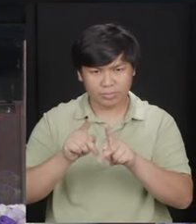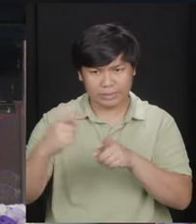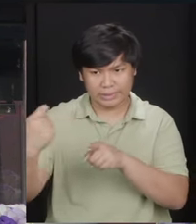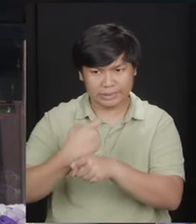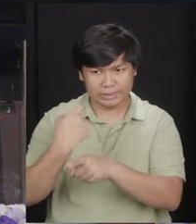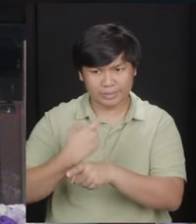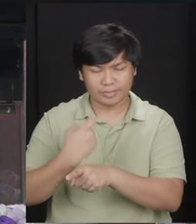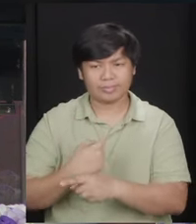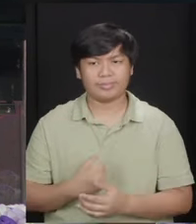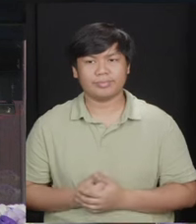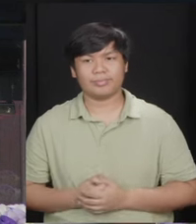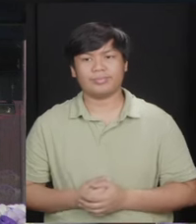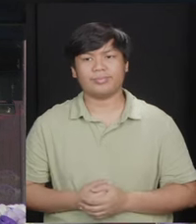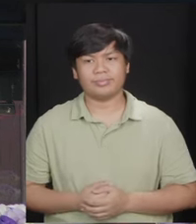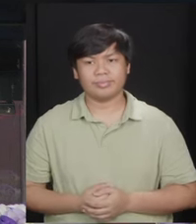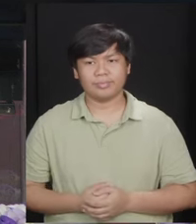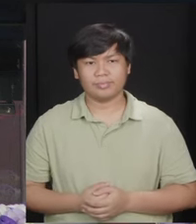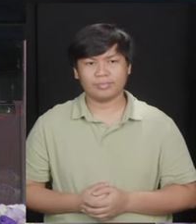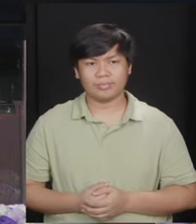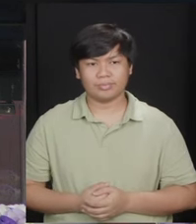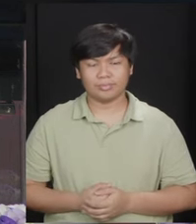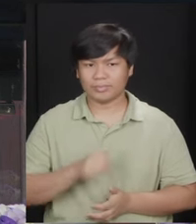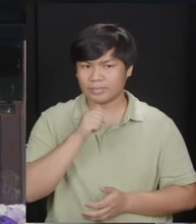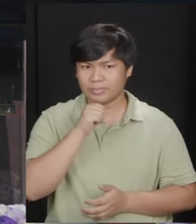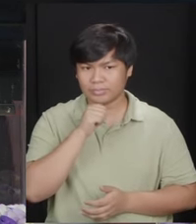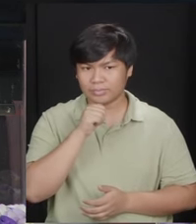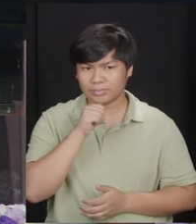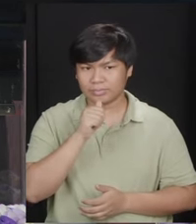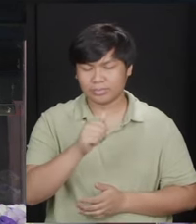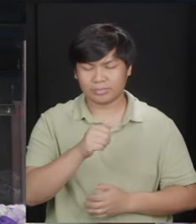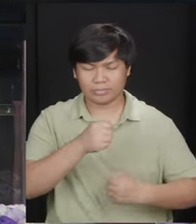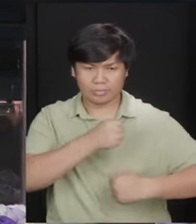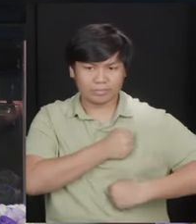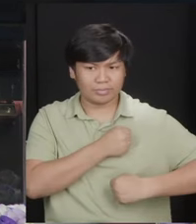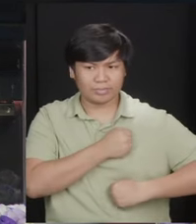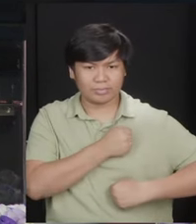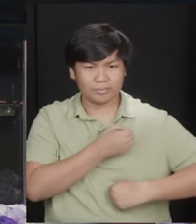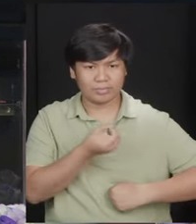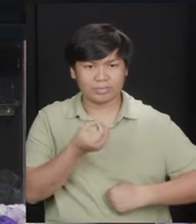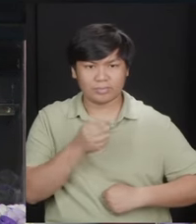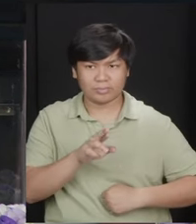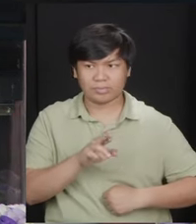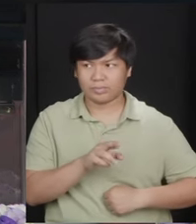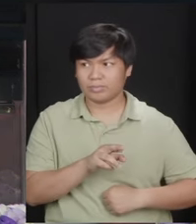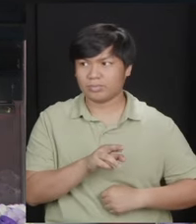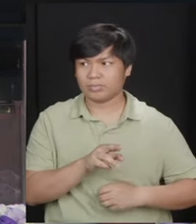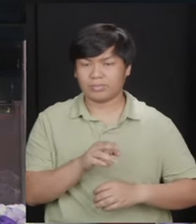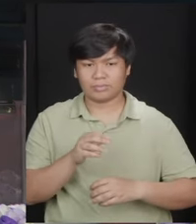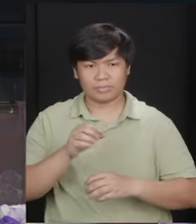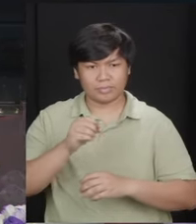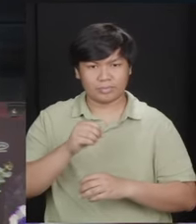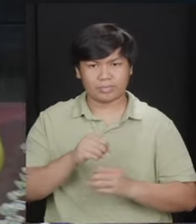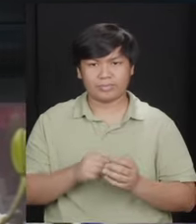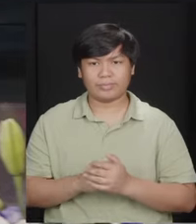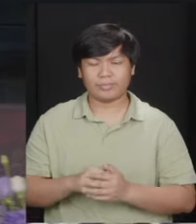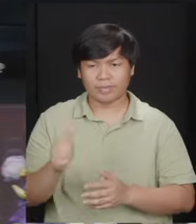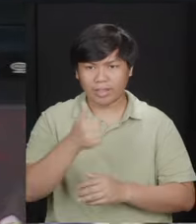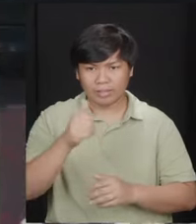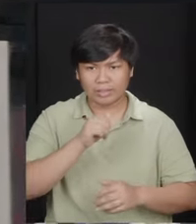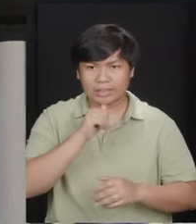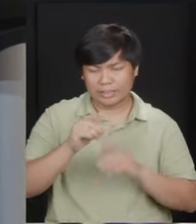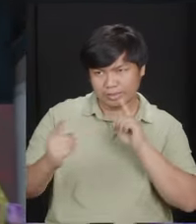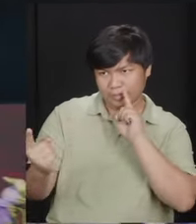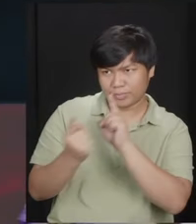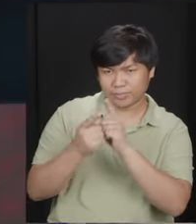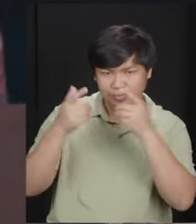okay? Let's be clear. Not criminal offenses or military aggression. So I hope somebody doesn't come up to